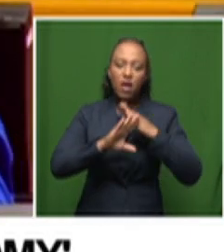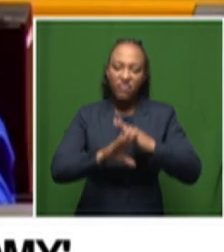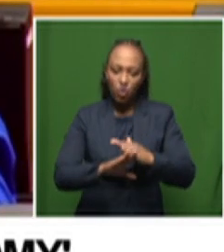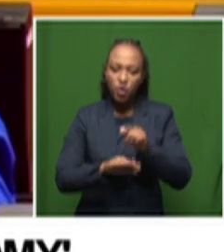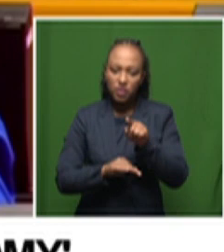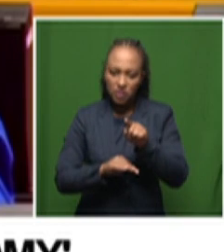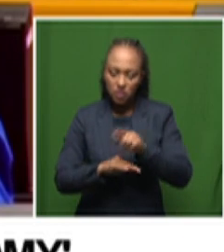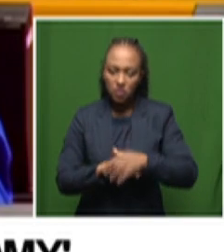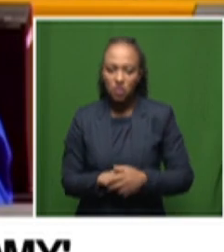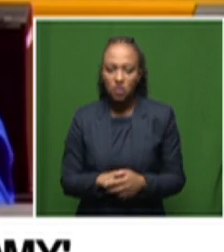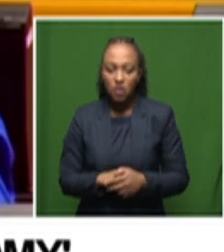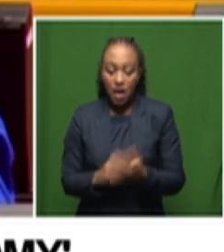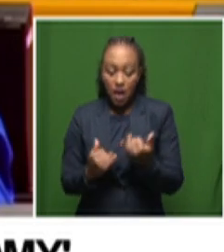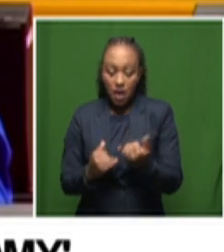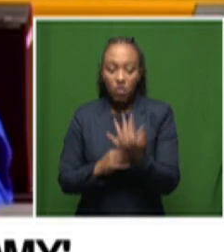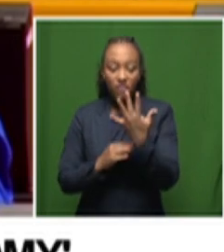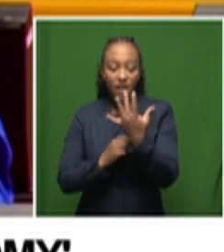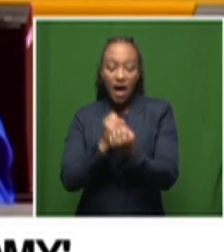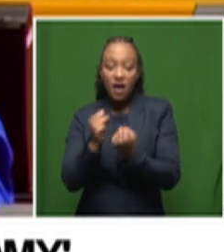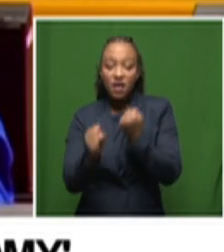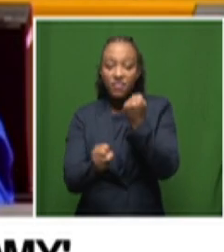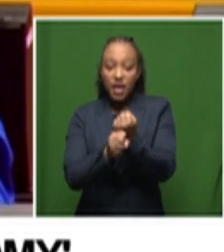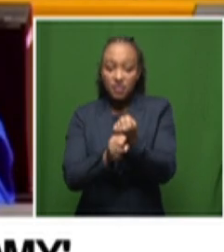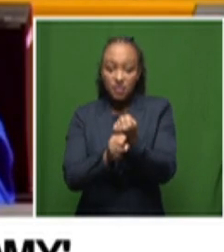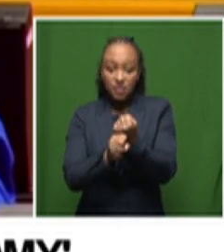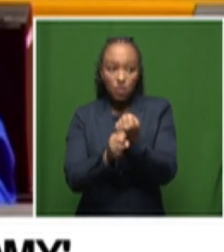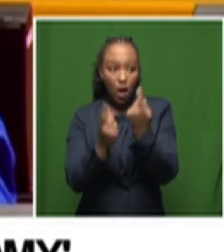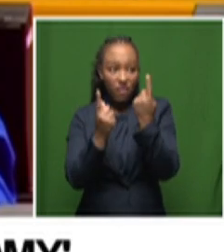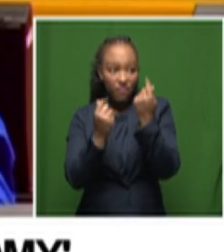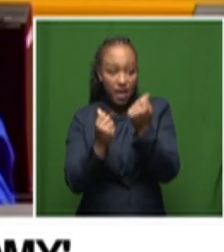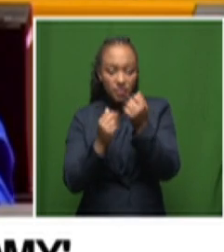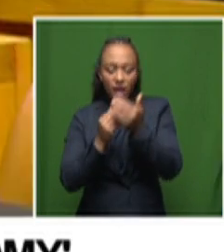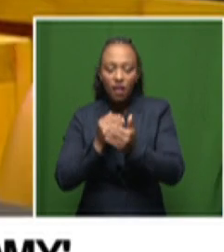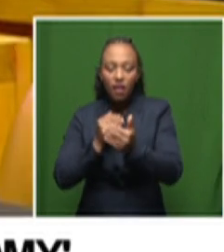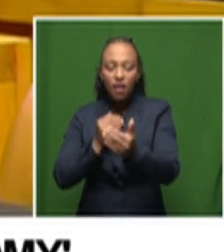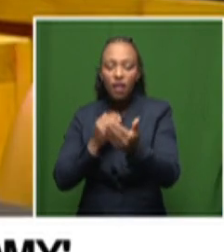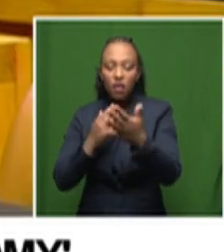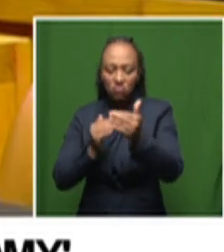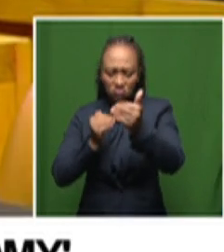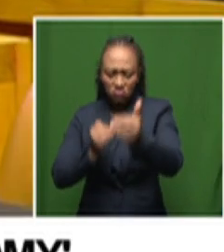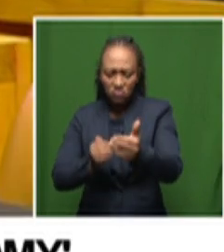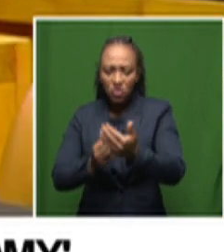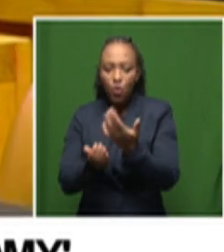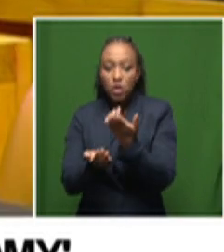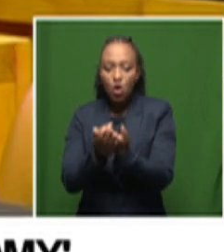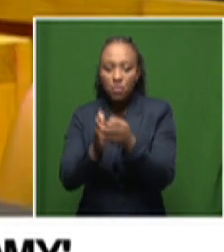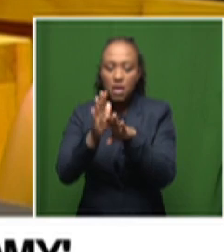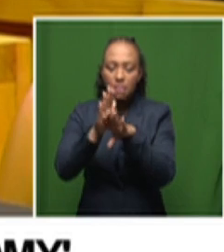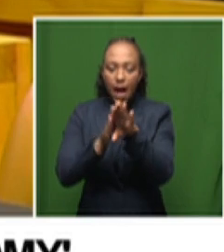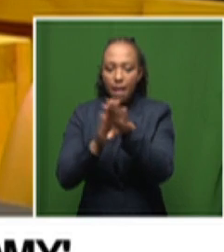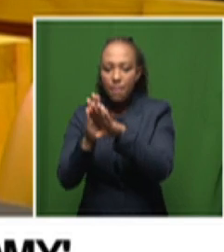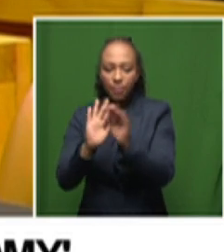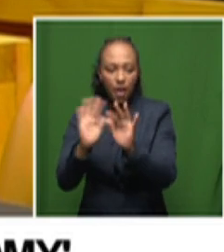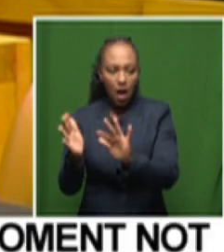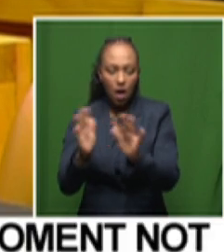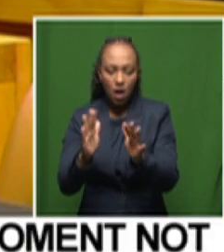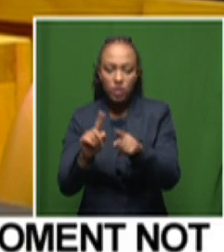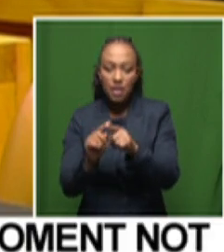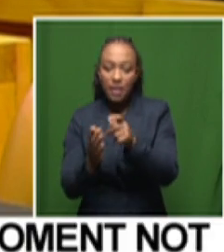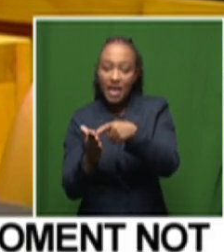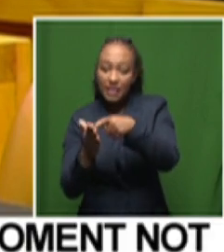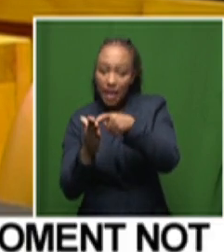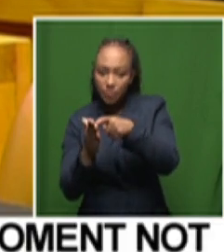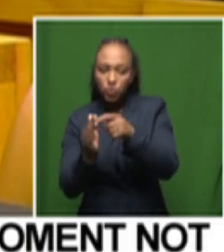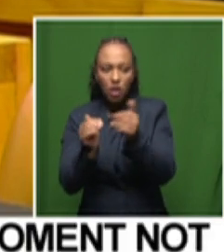a 5-year fiscal consolidation pathway that promotes economic growth while bringing debt